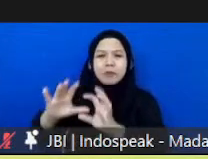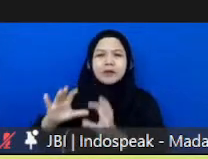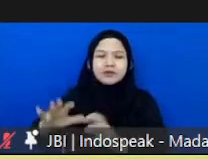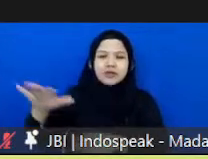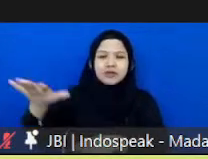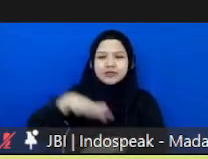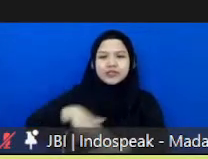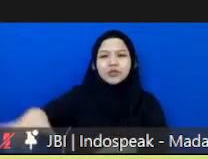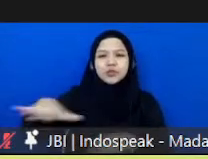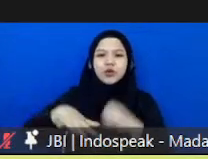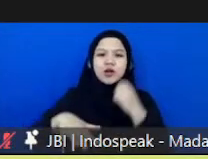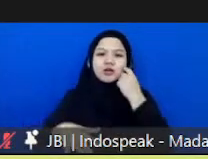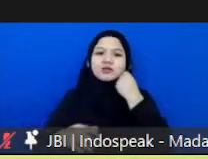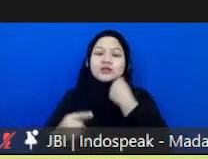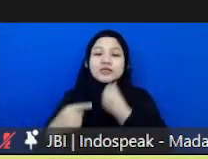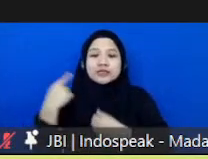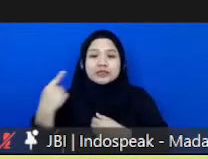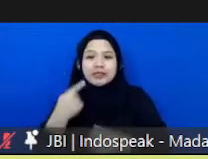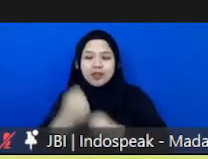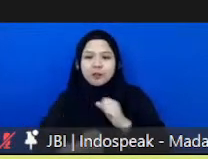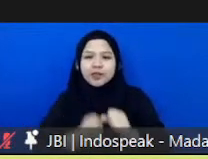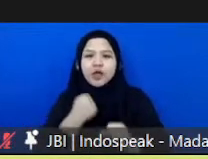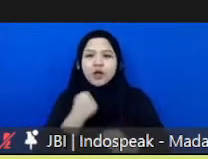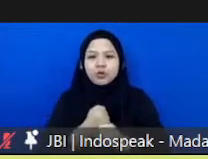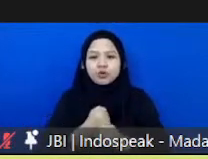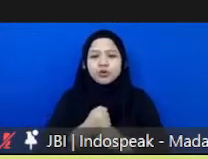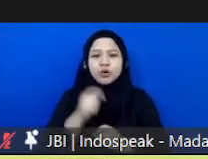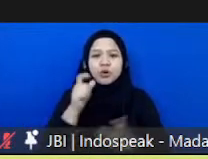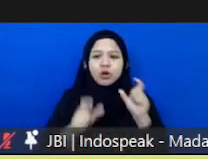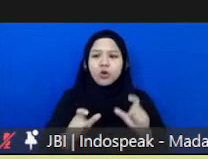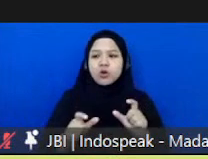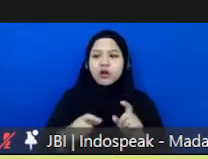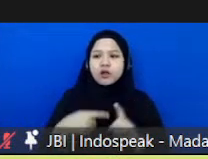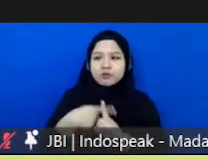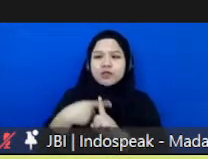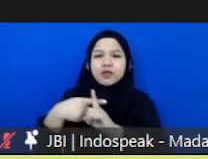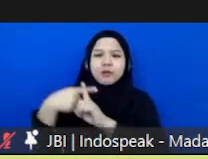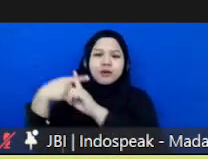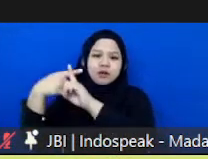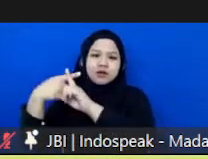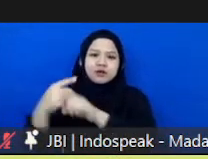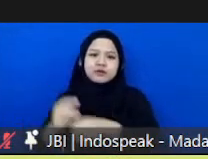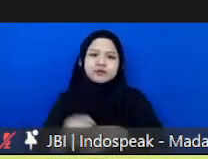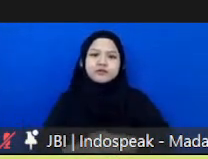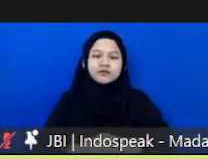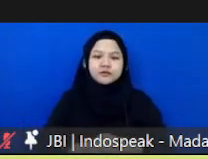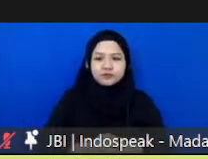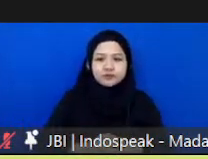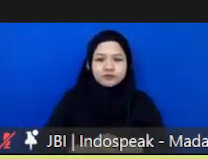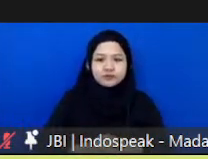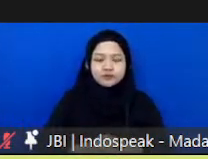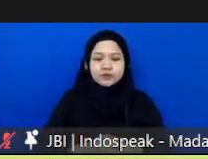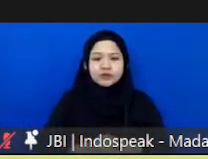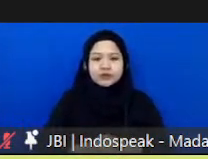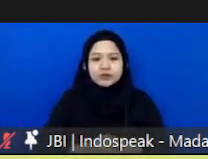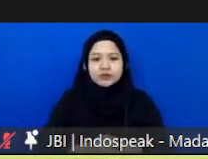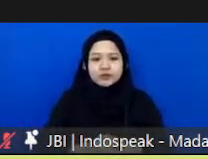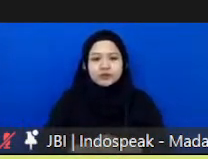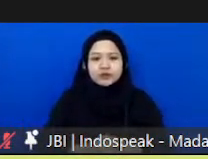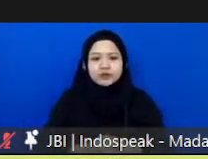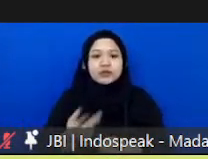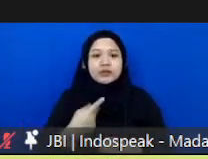year. Their ability to reproduce outweigh our capacity to reduce their